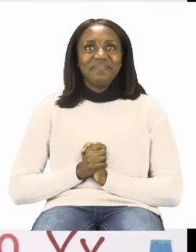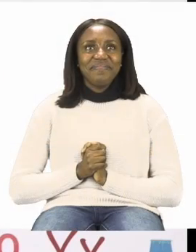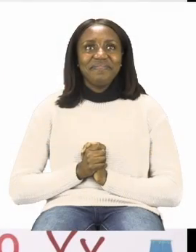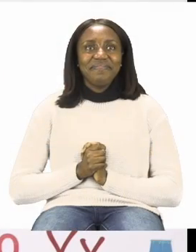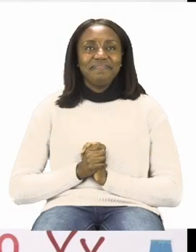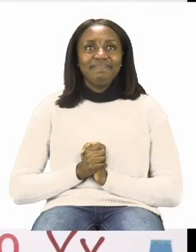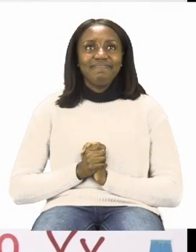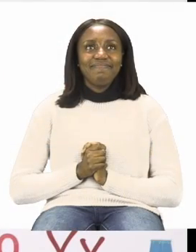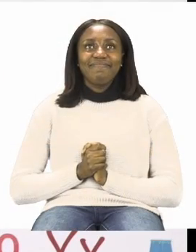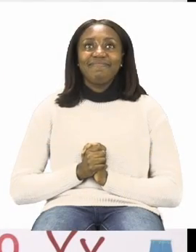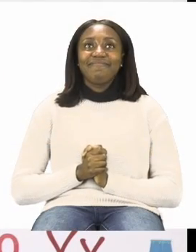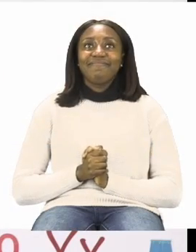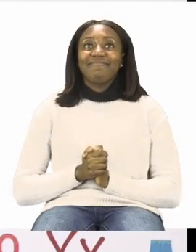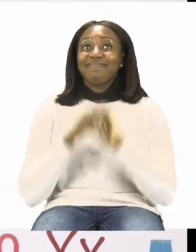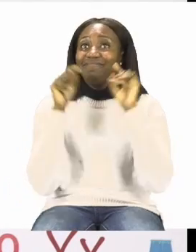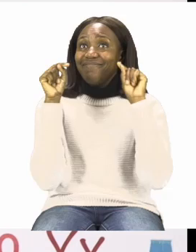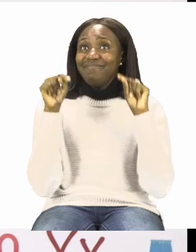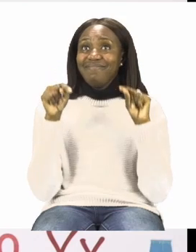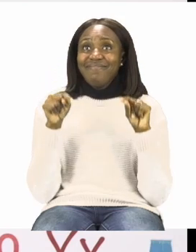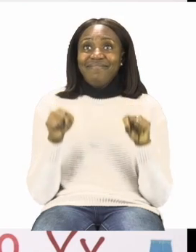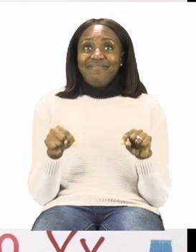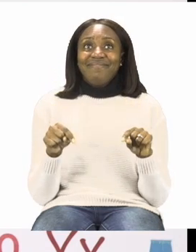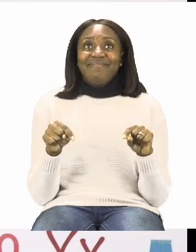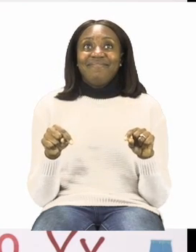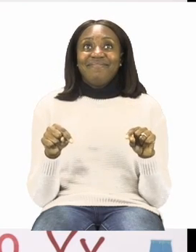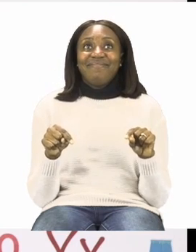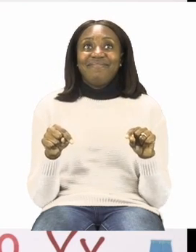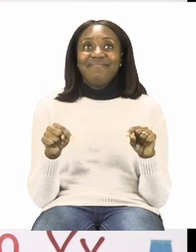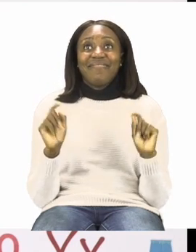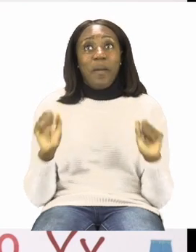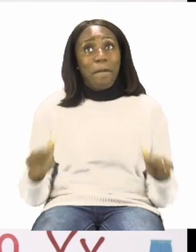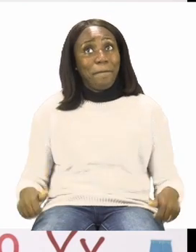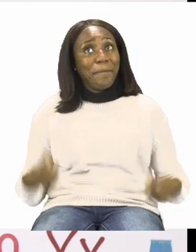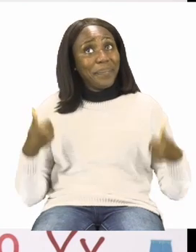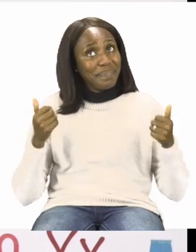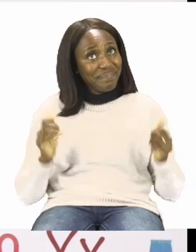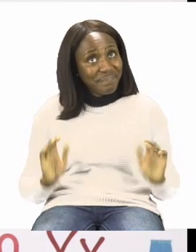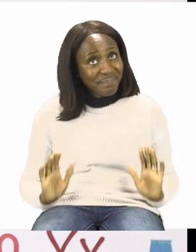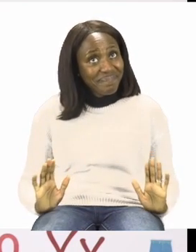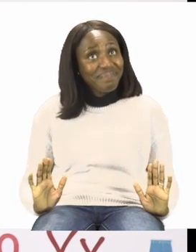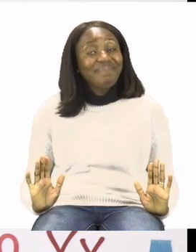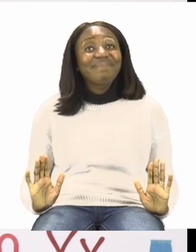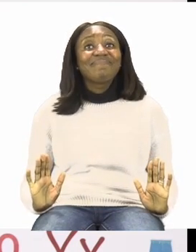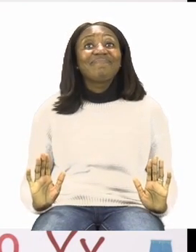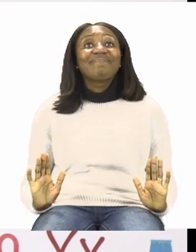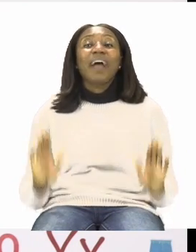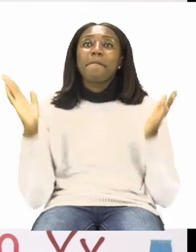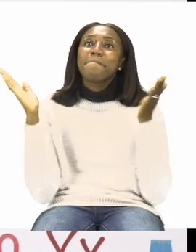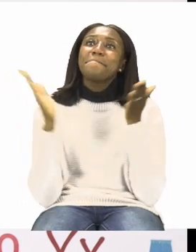In the next part of our lesson, boys and girls, we are going to page